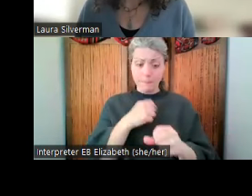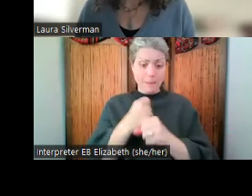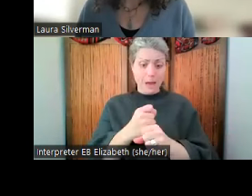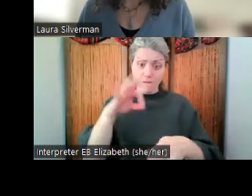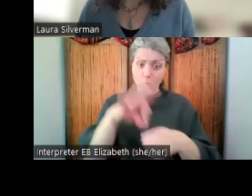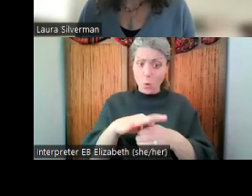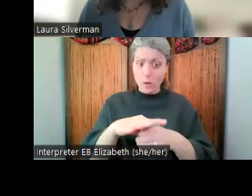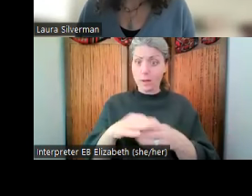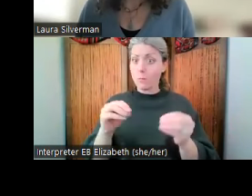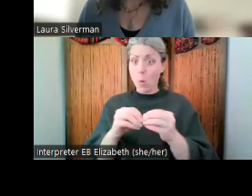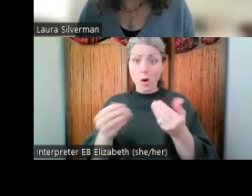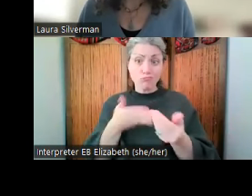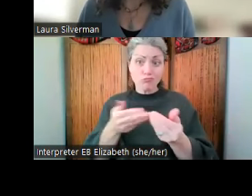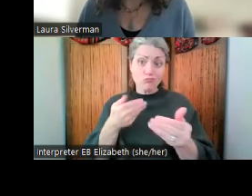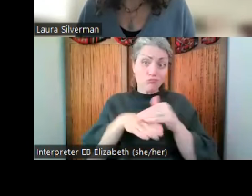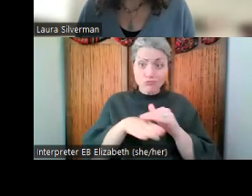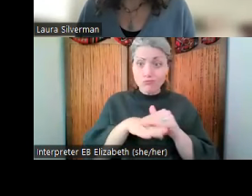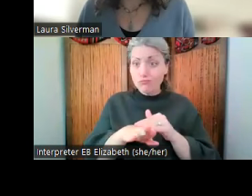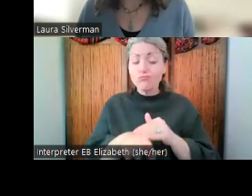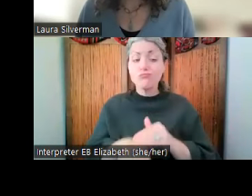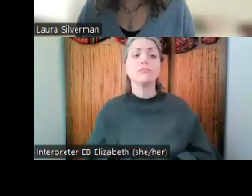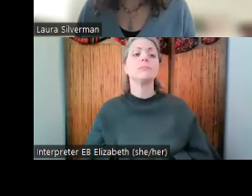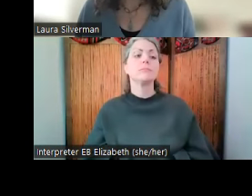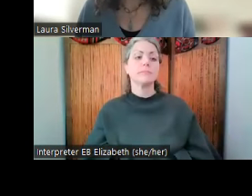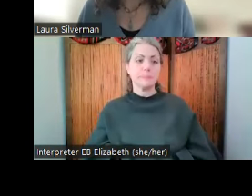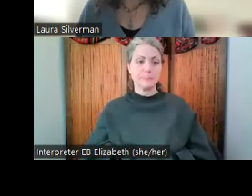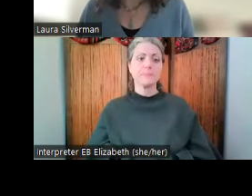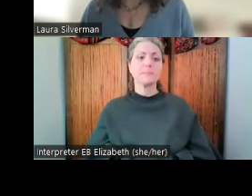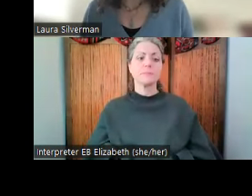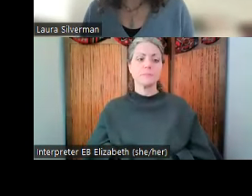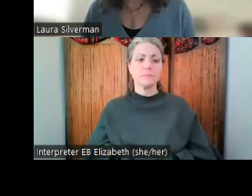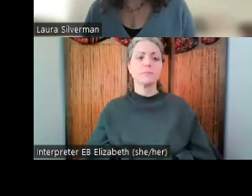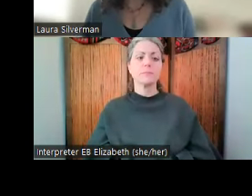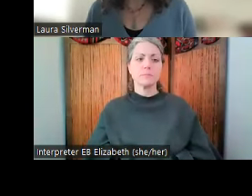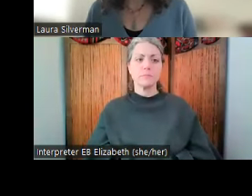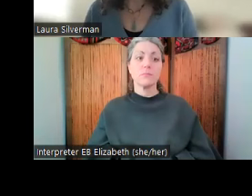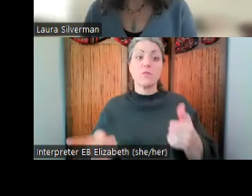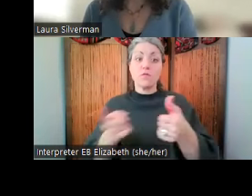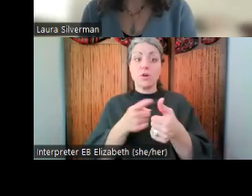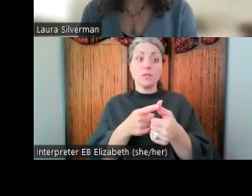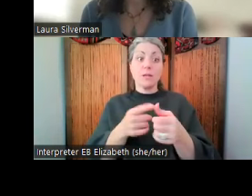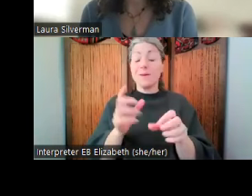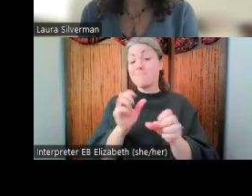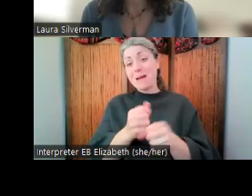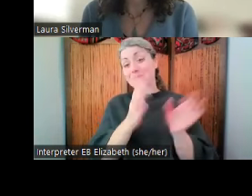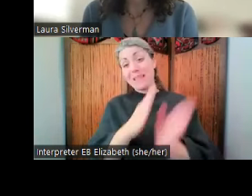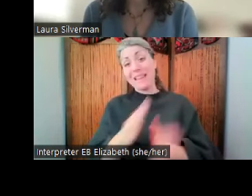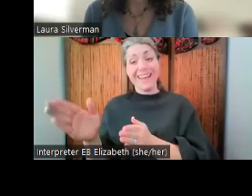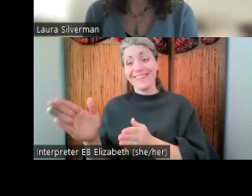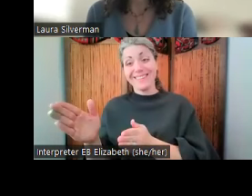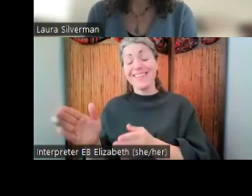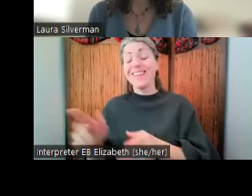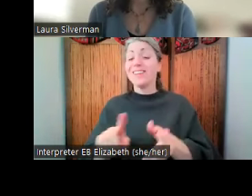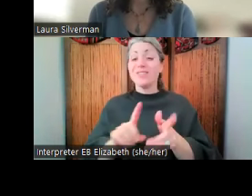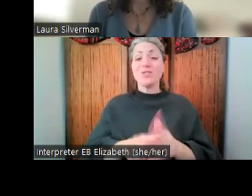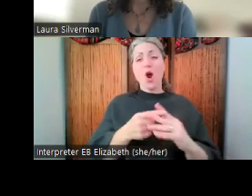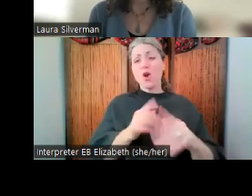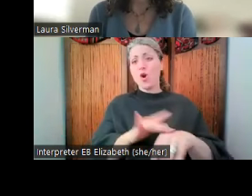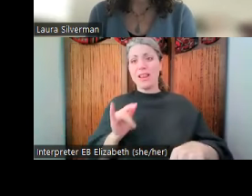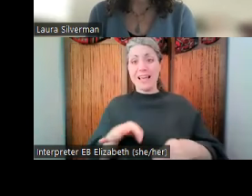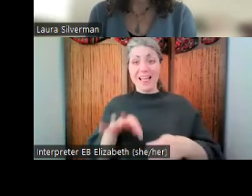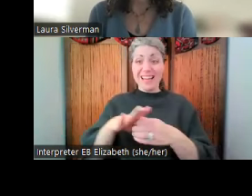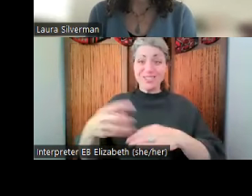So one thing that you can do is really to make a voting plan and to start early. So election day is